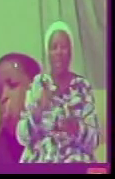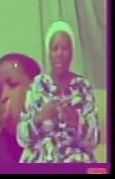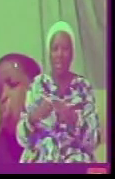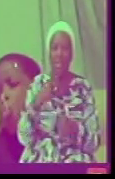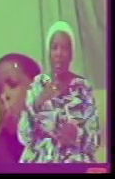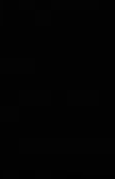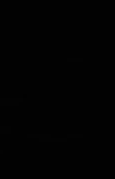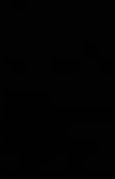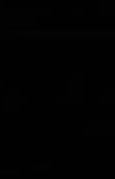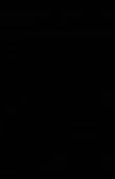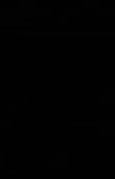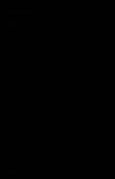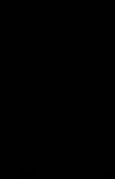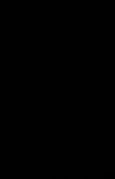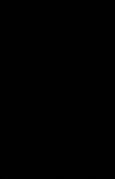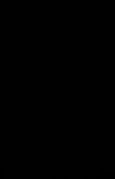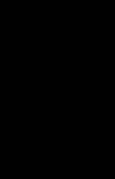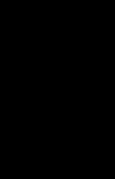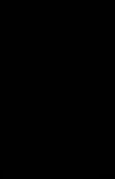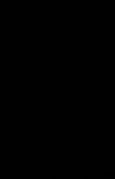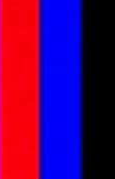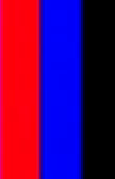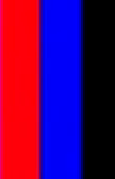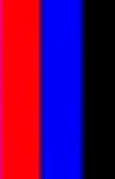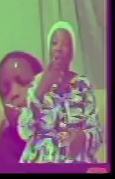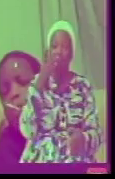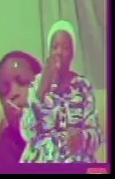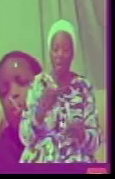God? He said it was